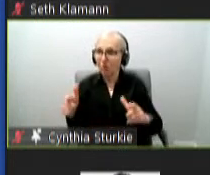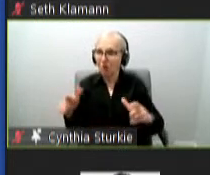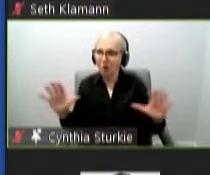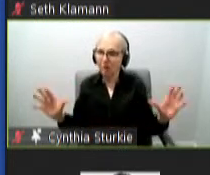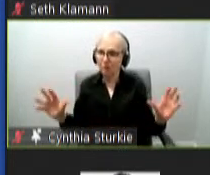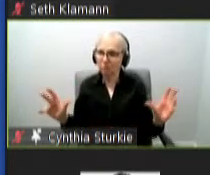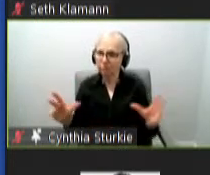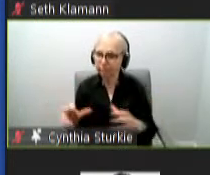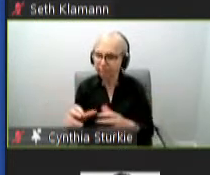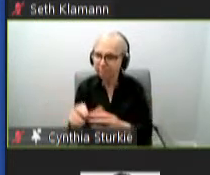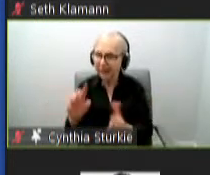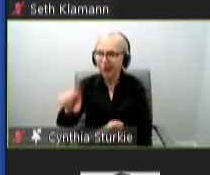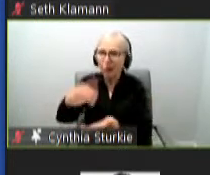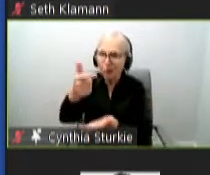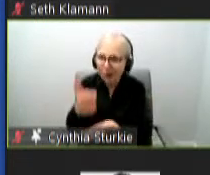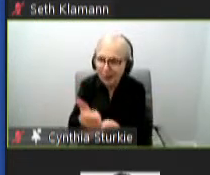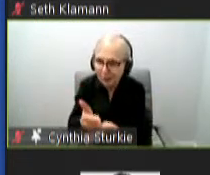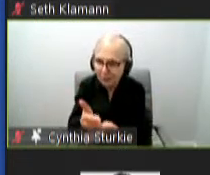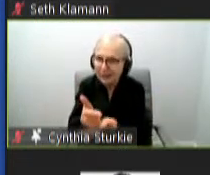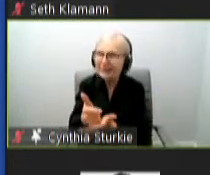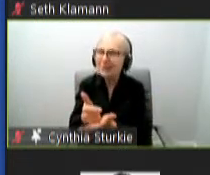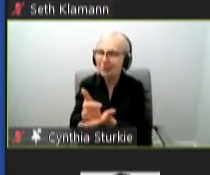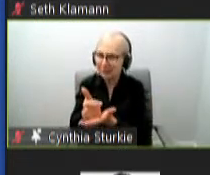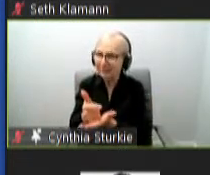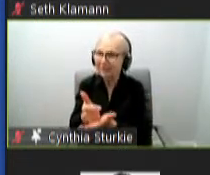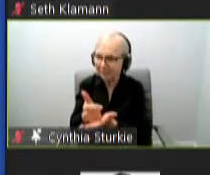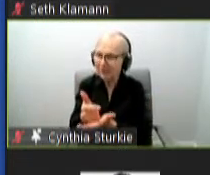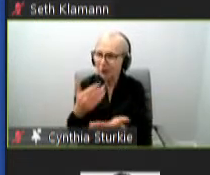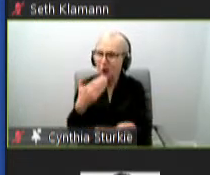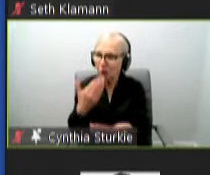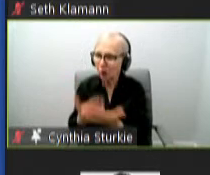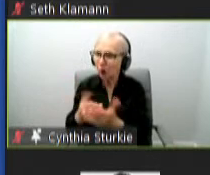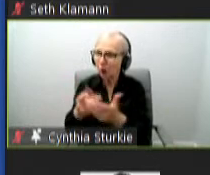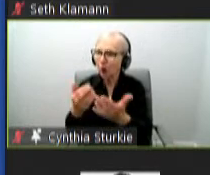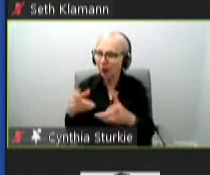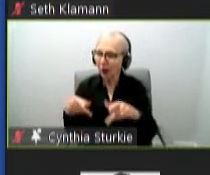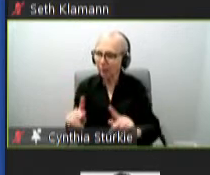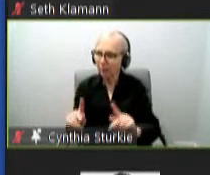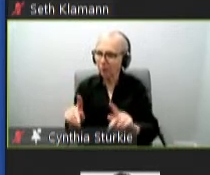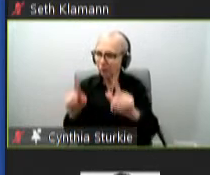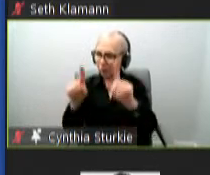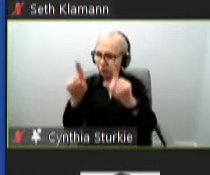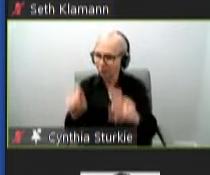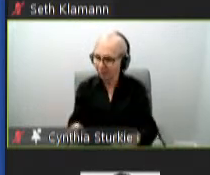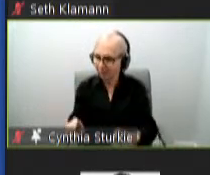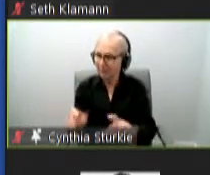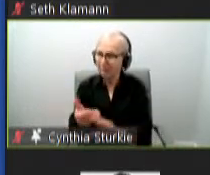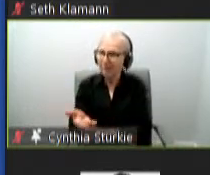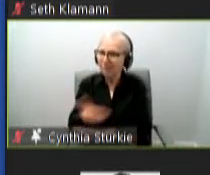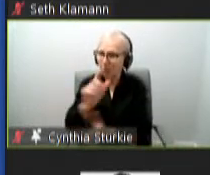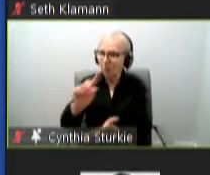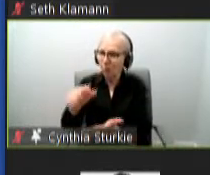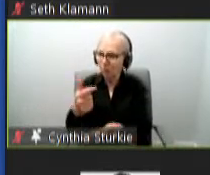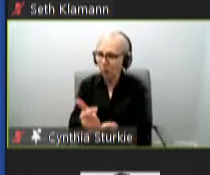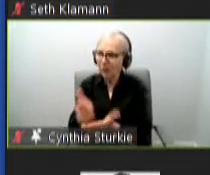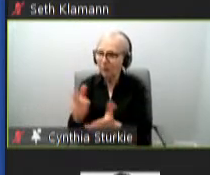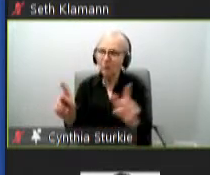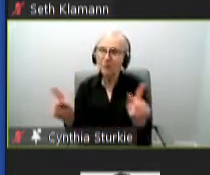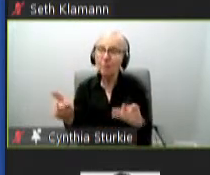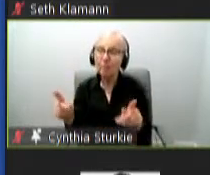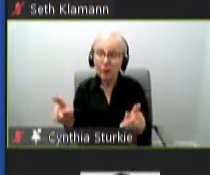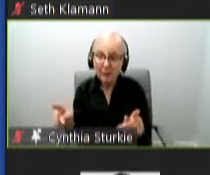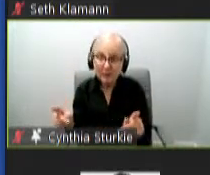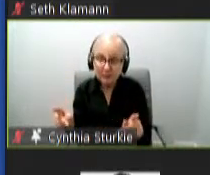get into graduation season, it's a good opportunity to do testing before graduation parties. It's certainly a good tool to do